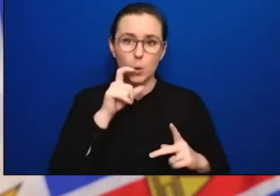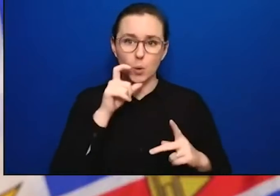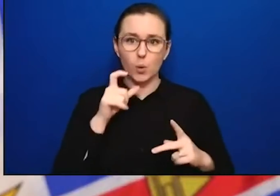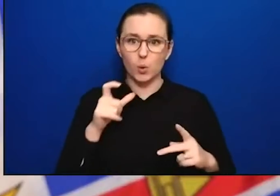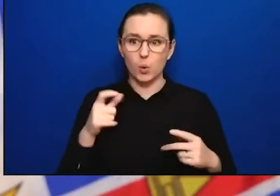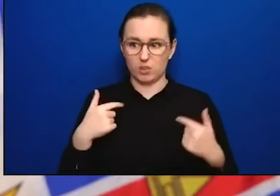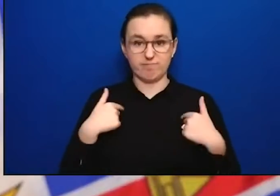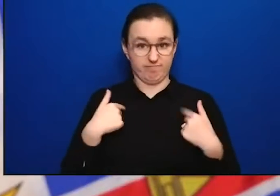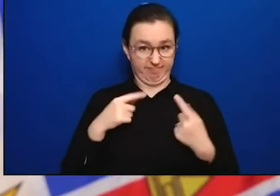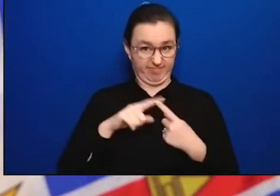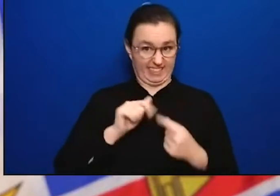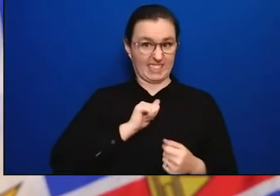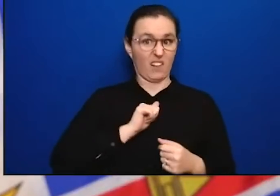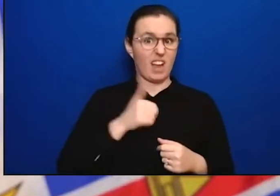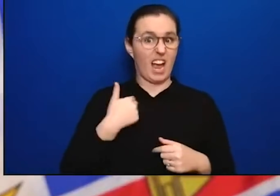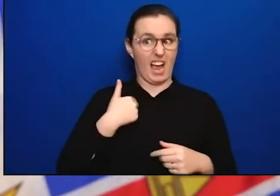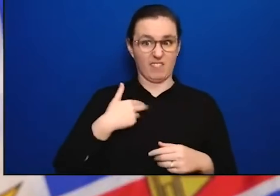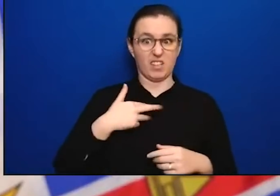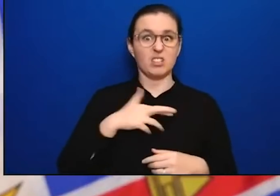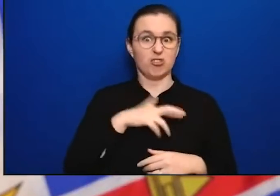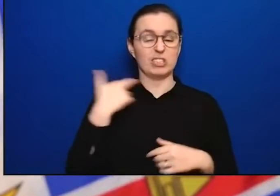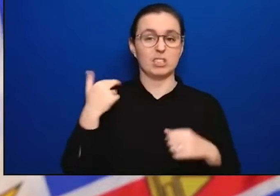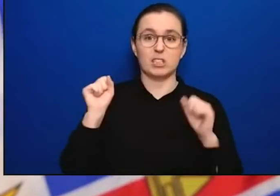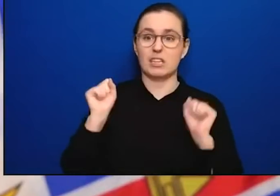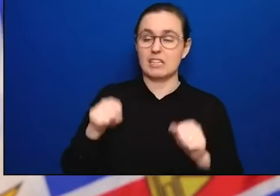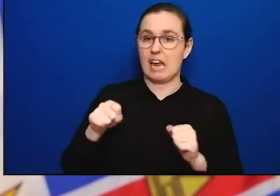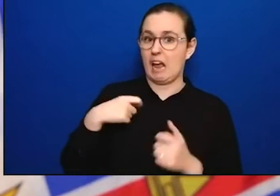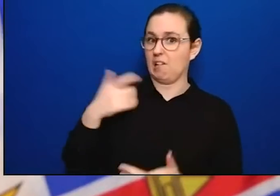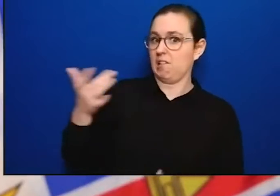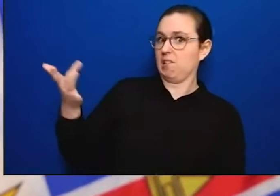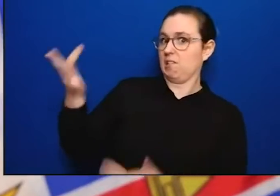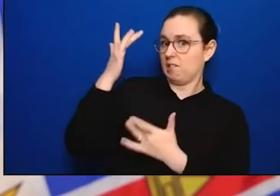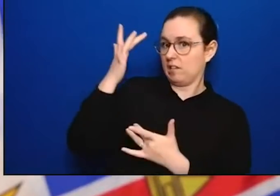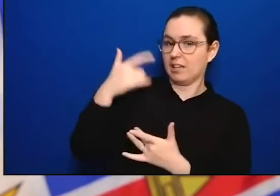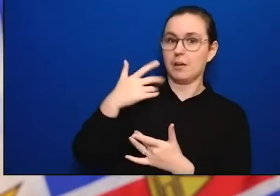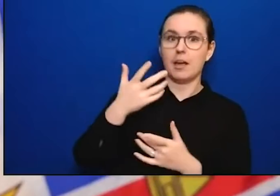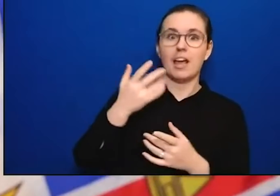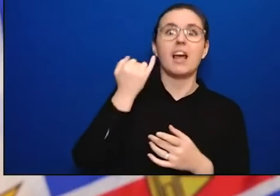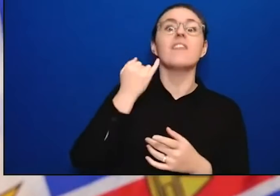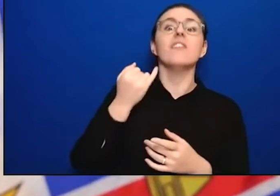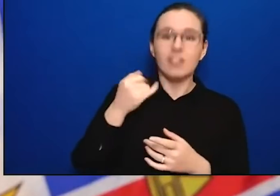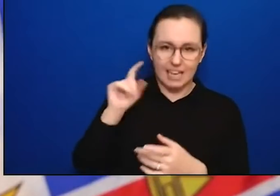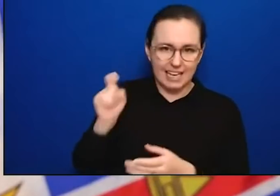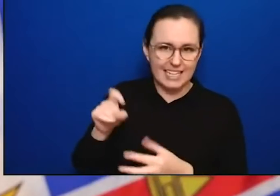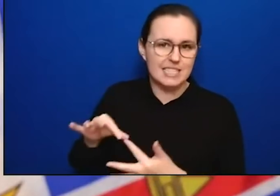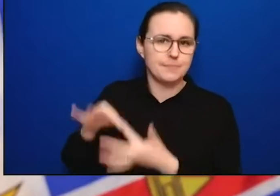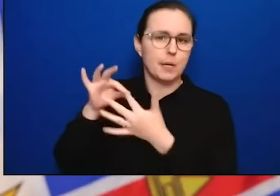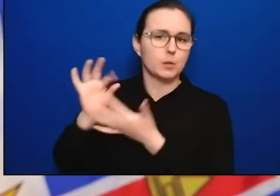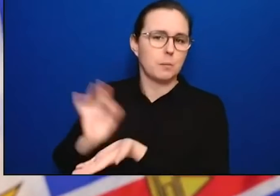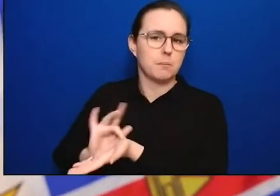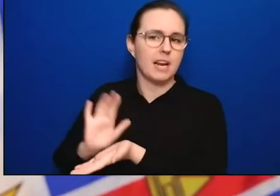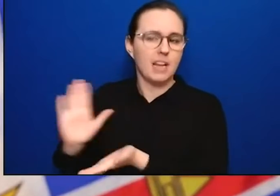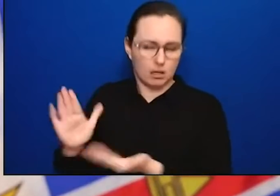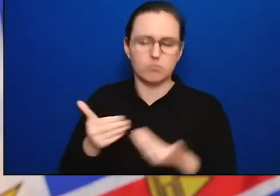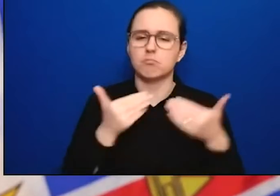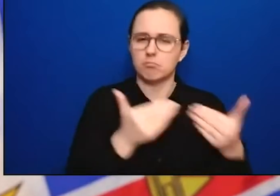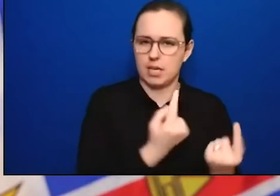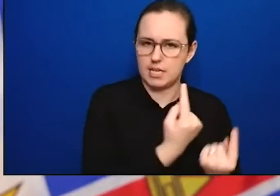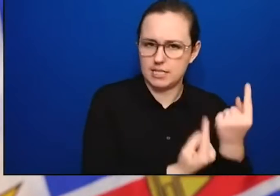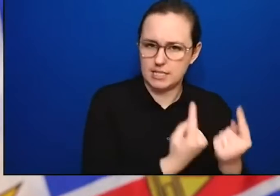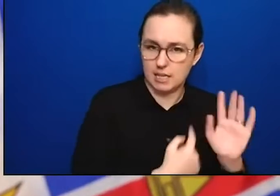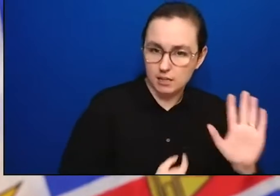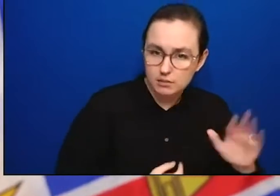people like healthcare workers where we need to understand when it's safe to go back to work. If you are confirmed positive, then you must follow